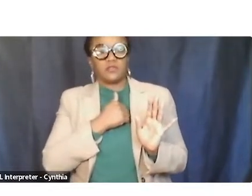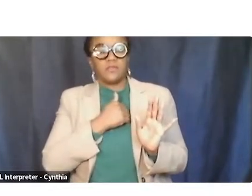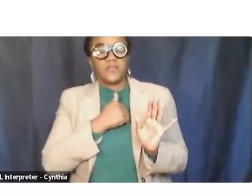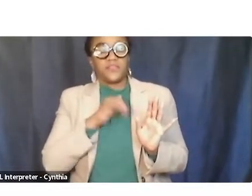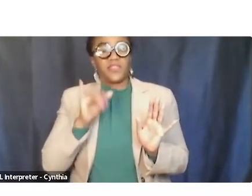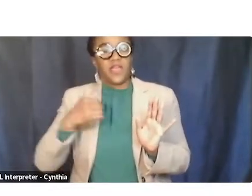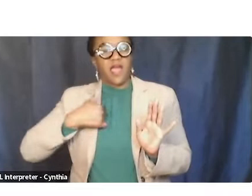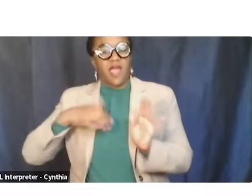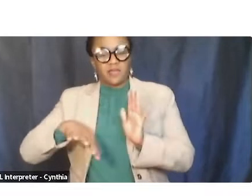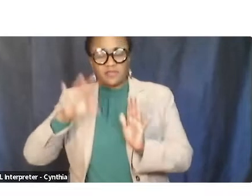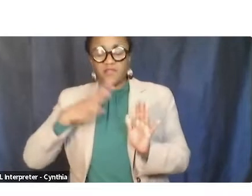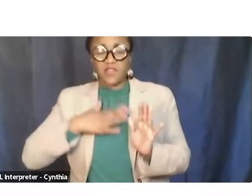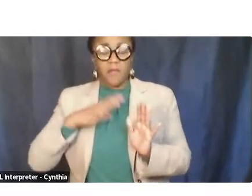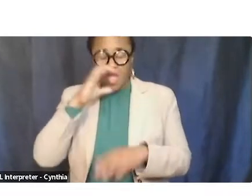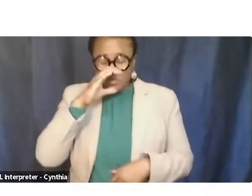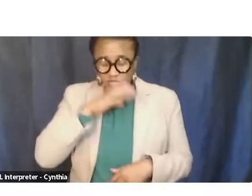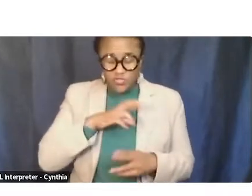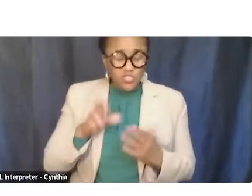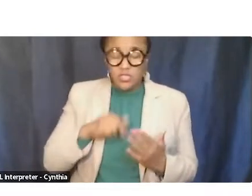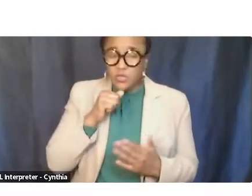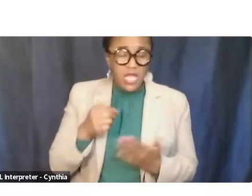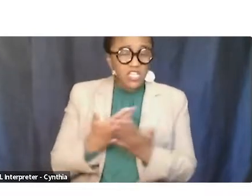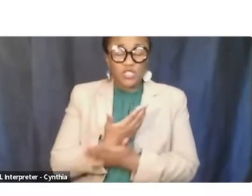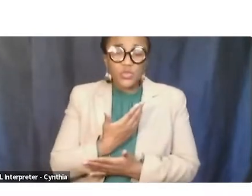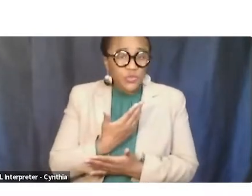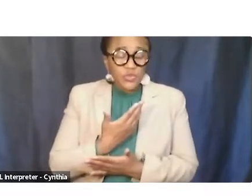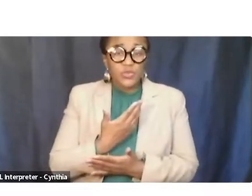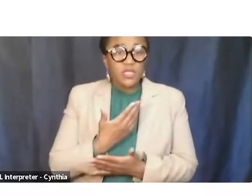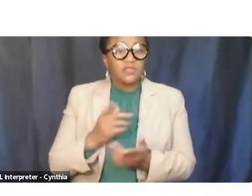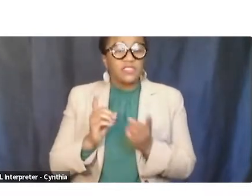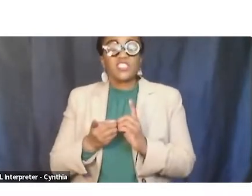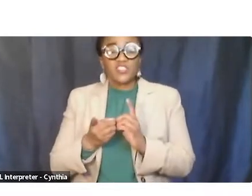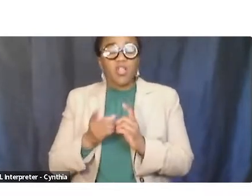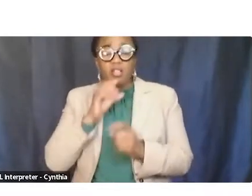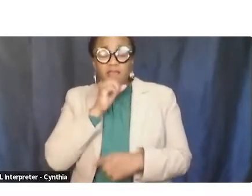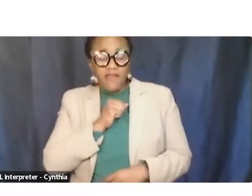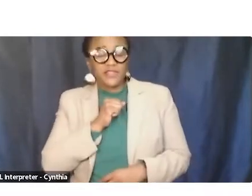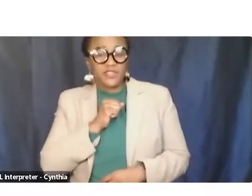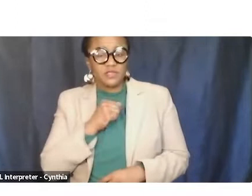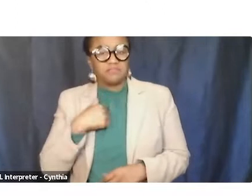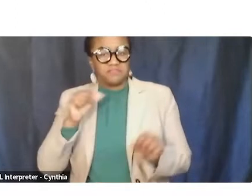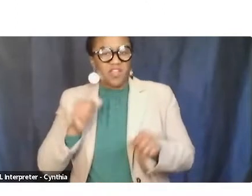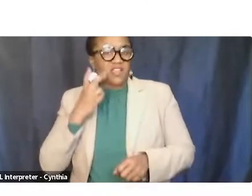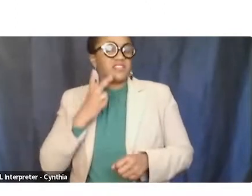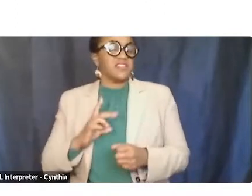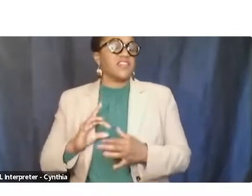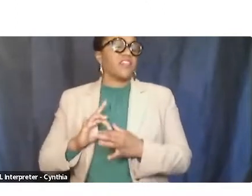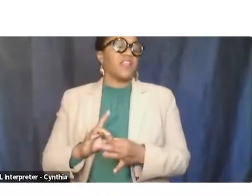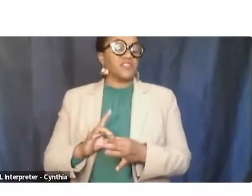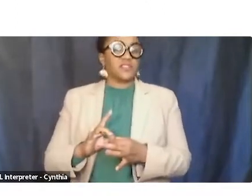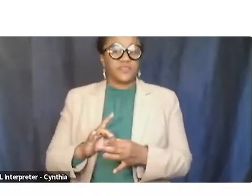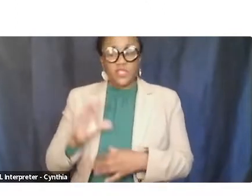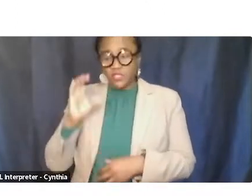that I discovered in my search results was not a new development of the digital age. I could see the connection between